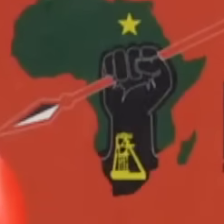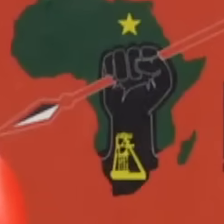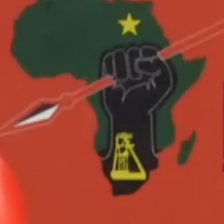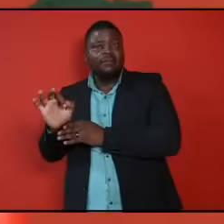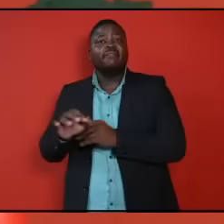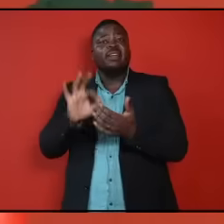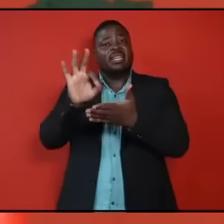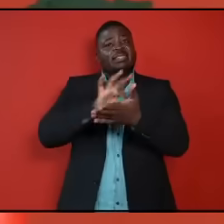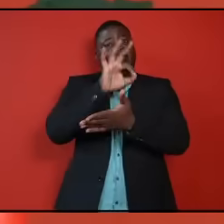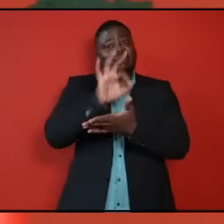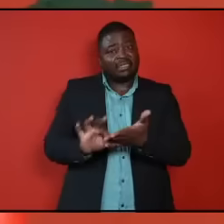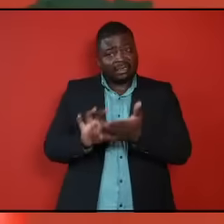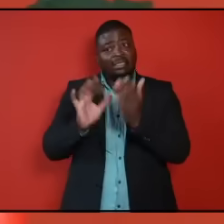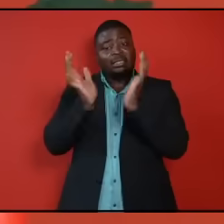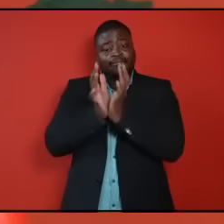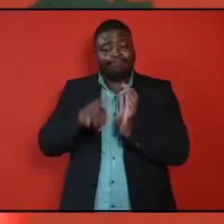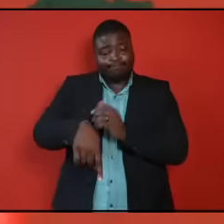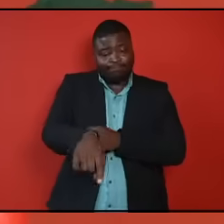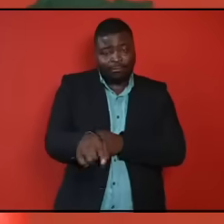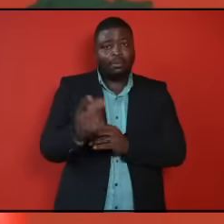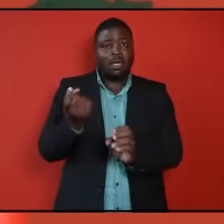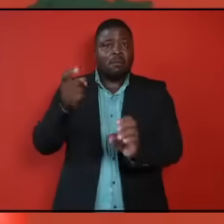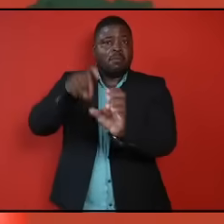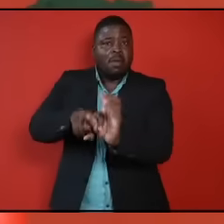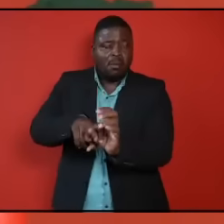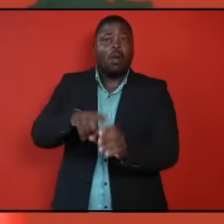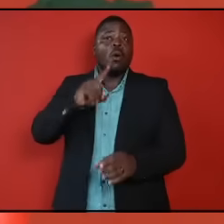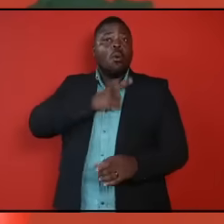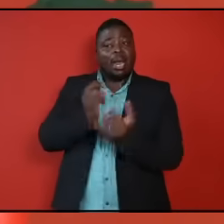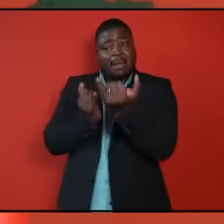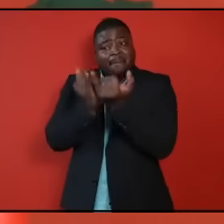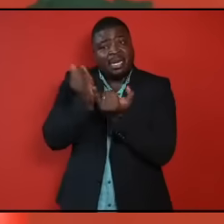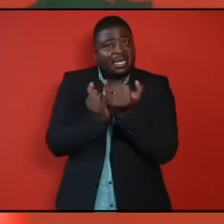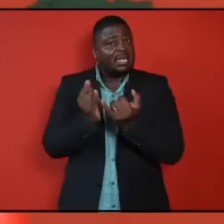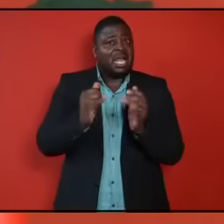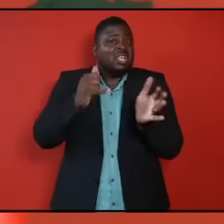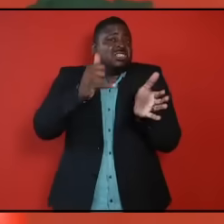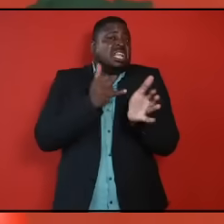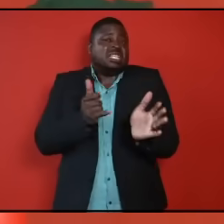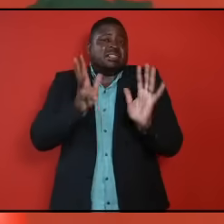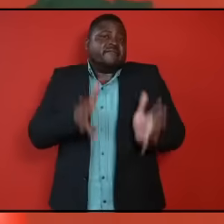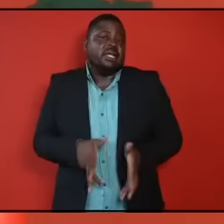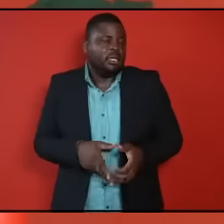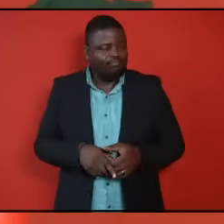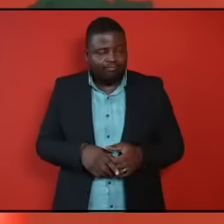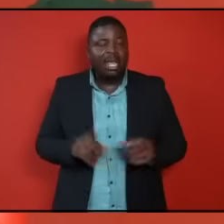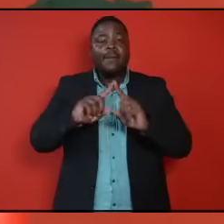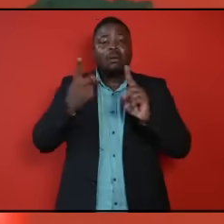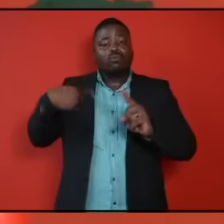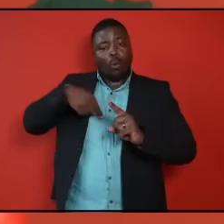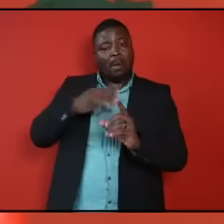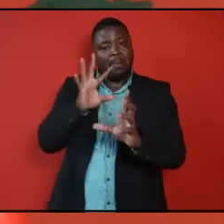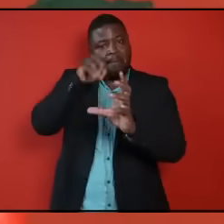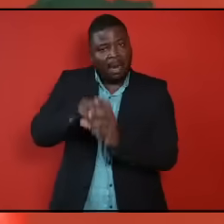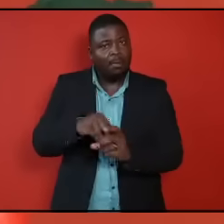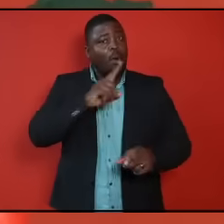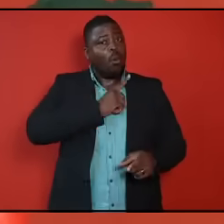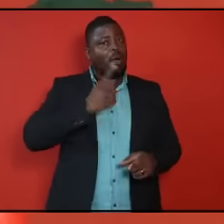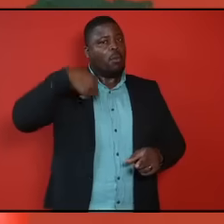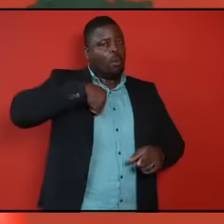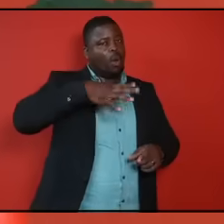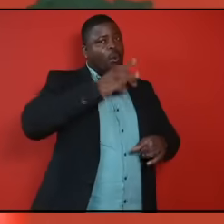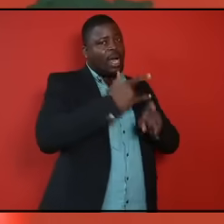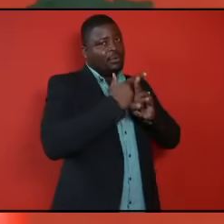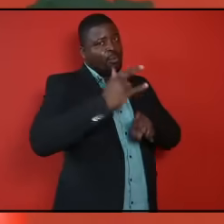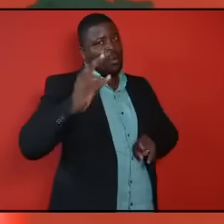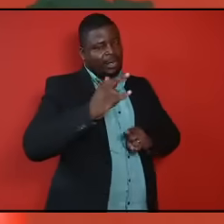an intention not merely to participate, but to win and govern. The organization committed itself to contesting municipalities